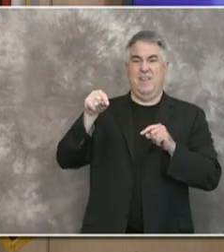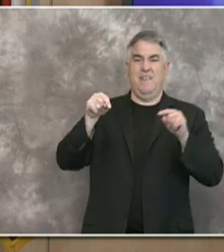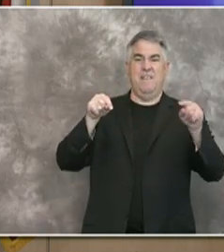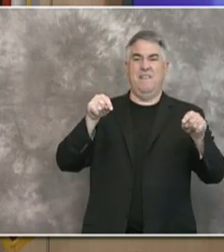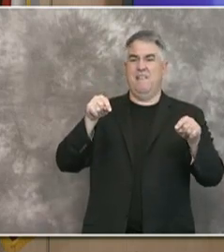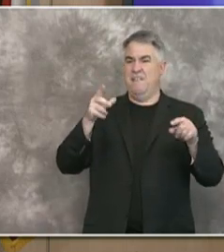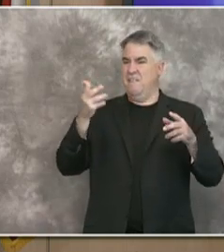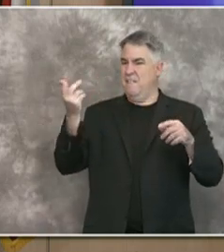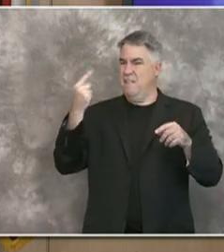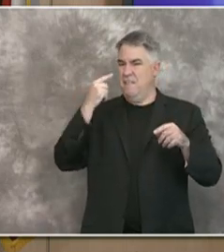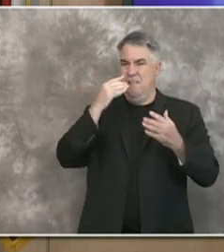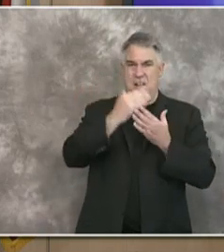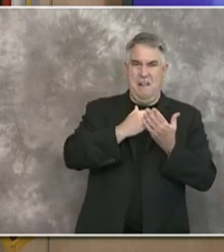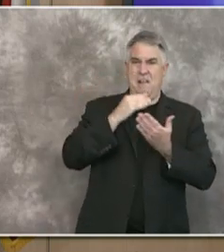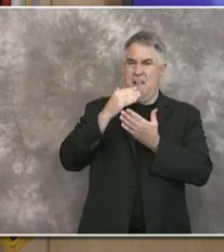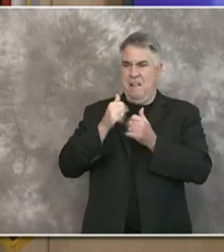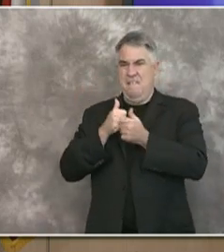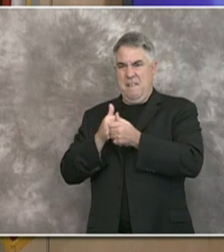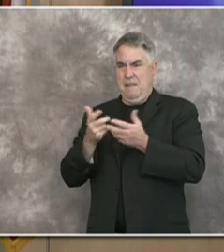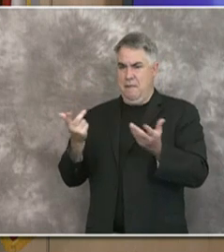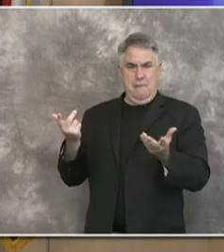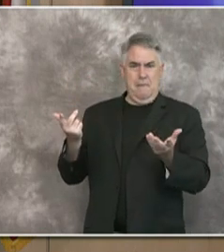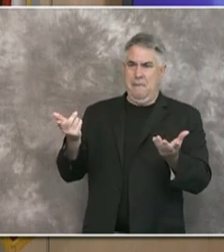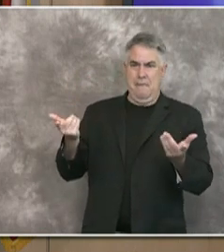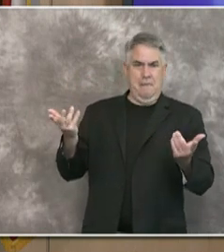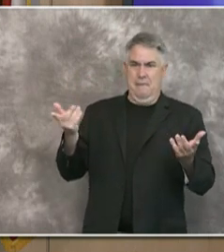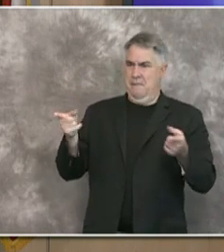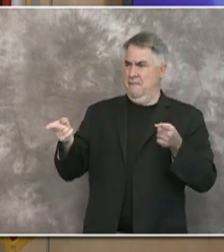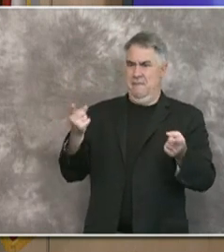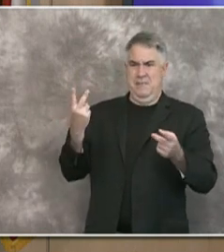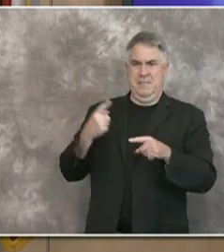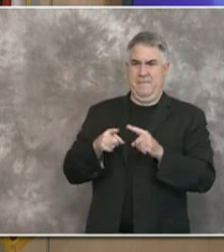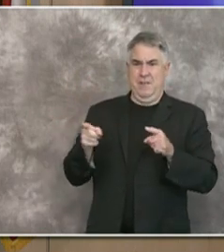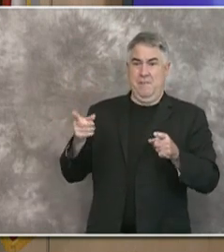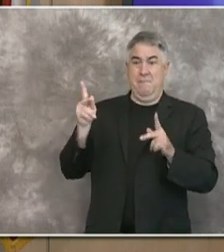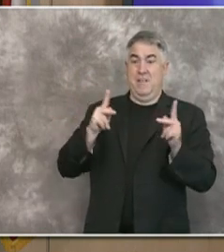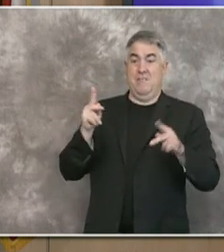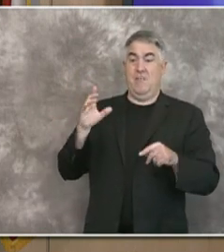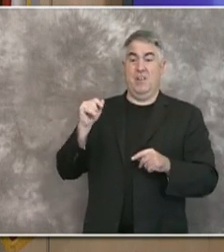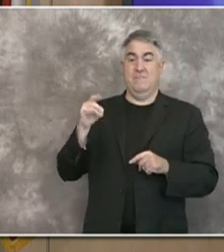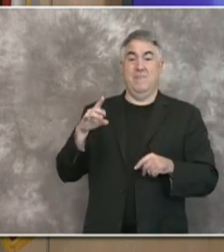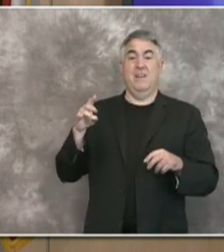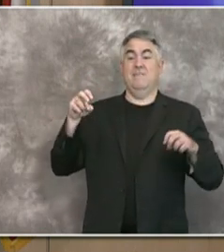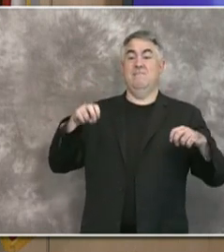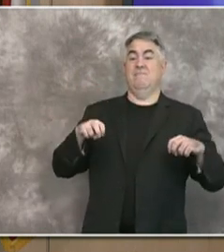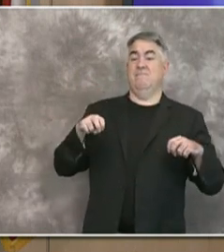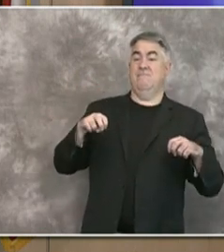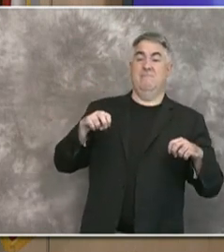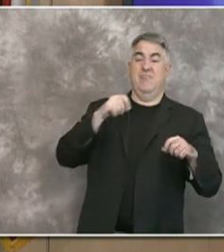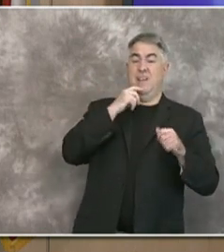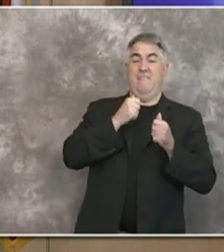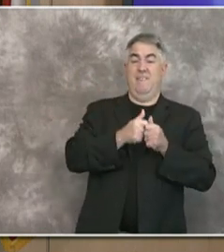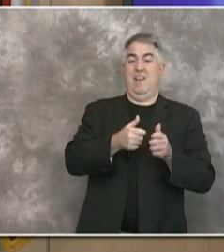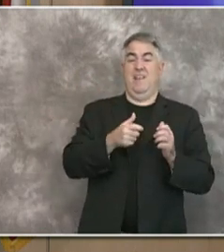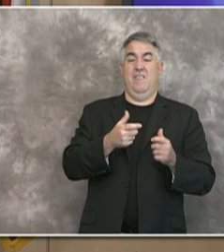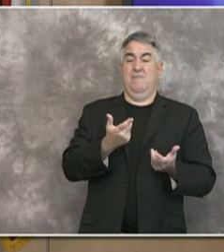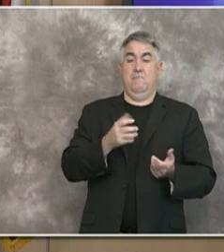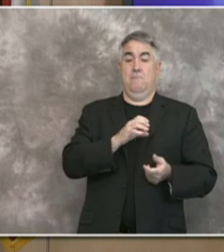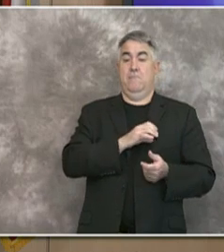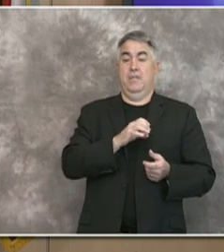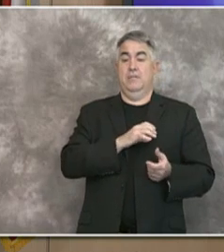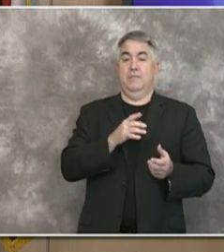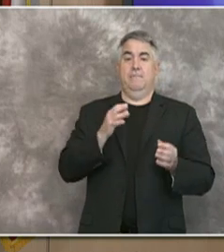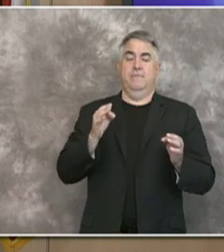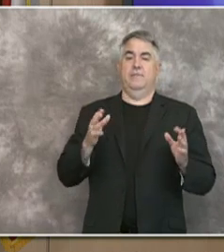as to what they were going to do on beaches. City of Carlsbad, people were sitting, not complying, and police said they were choosing to educate